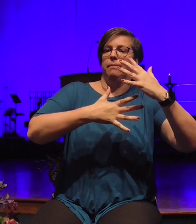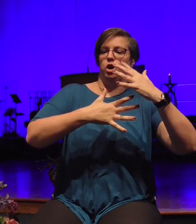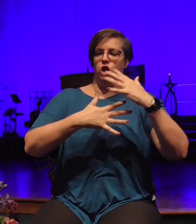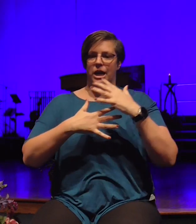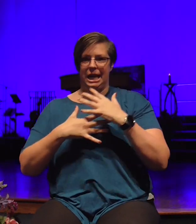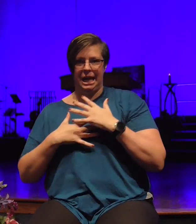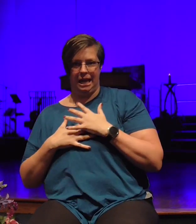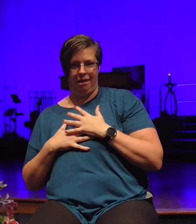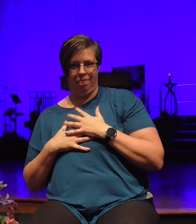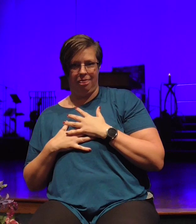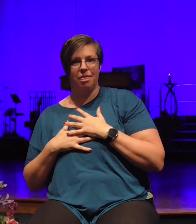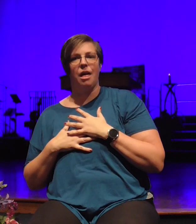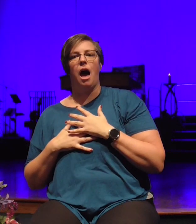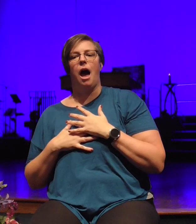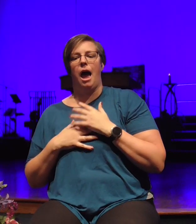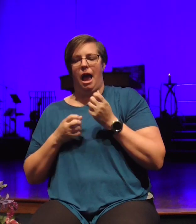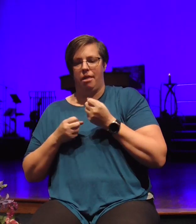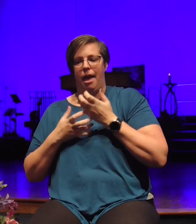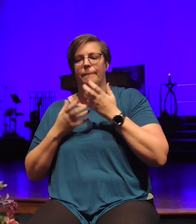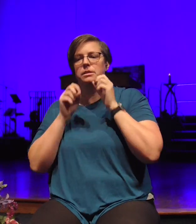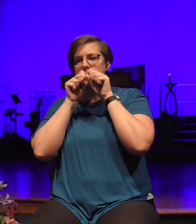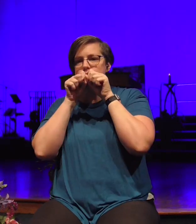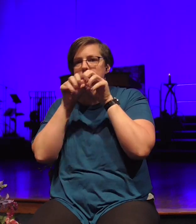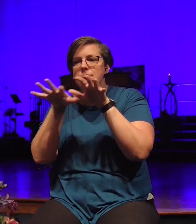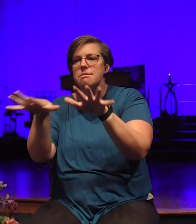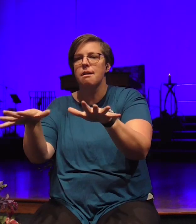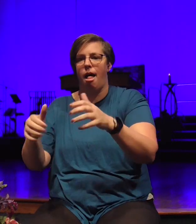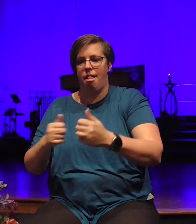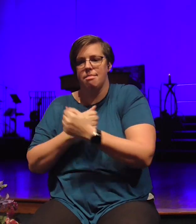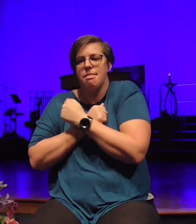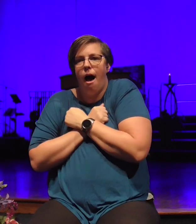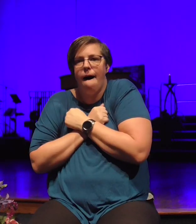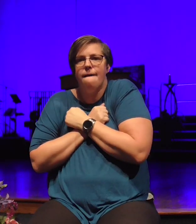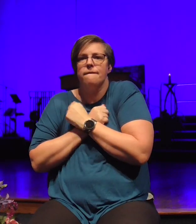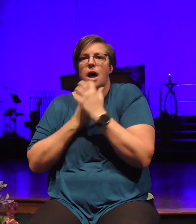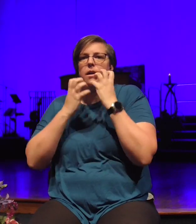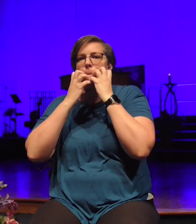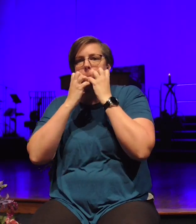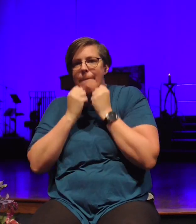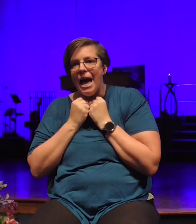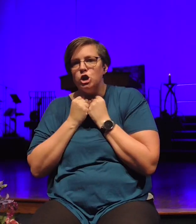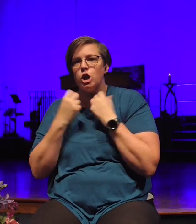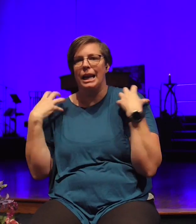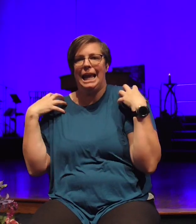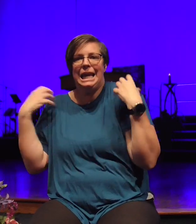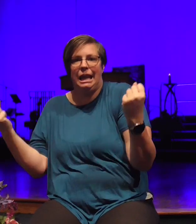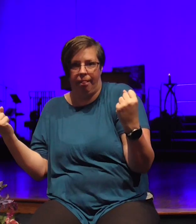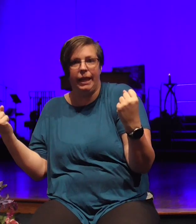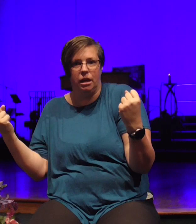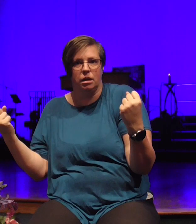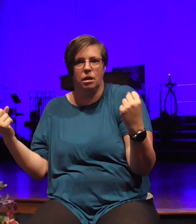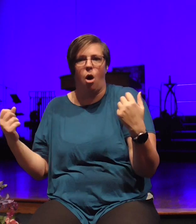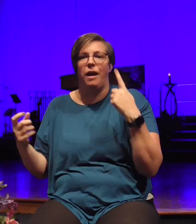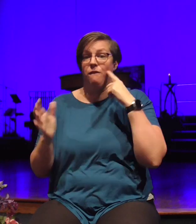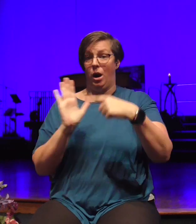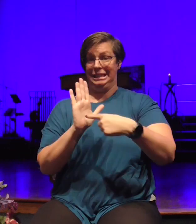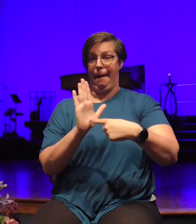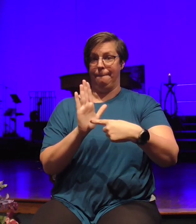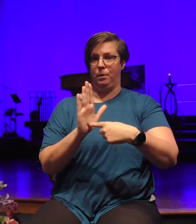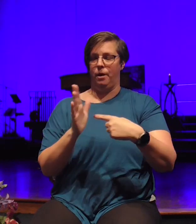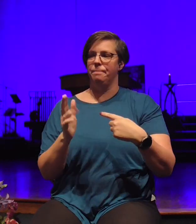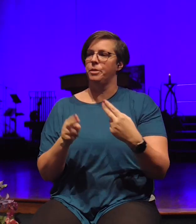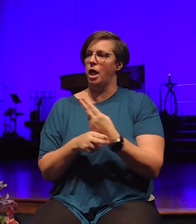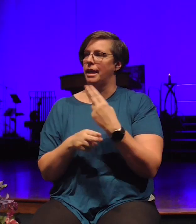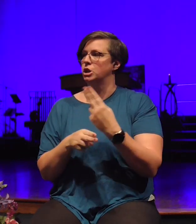as love or compassion or healing to those that we are working with. So for example, let's